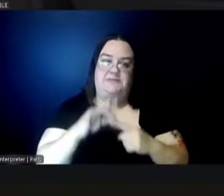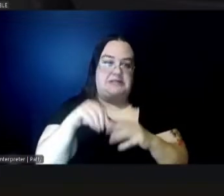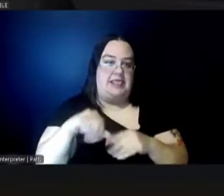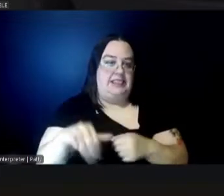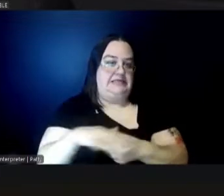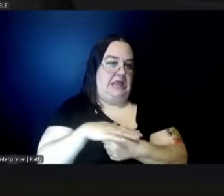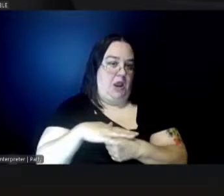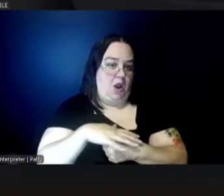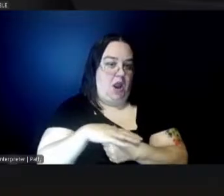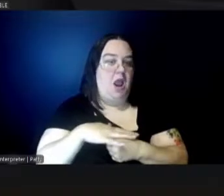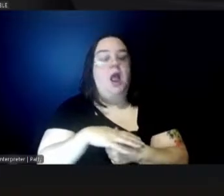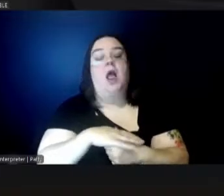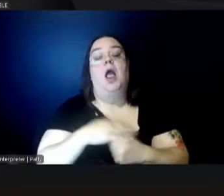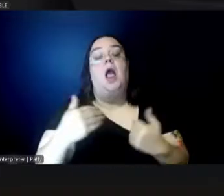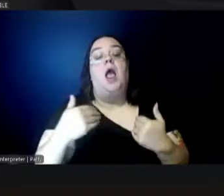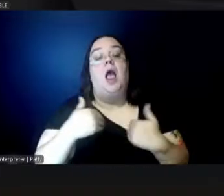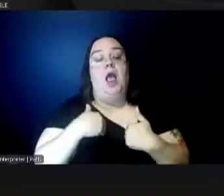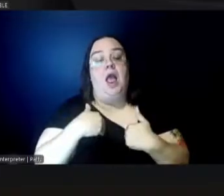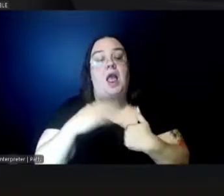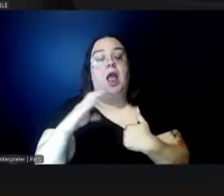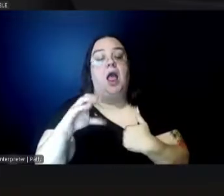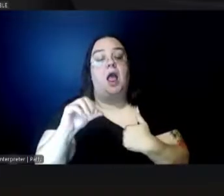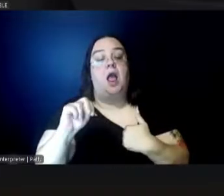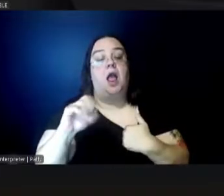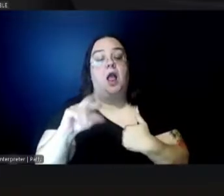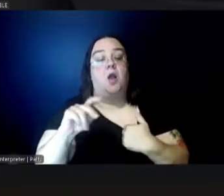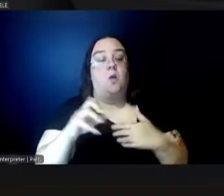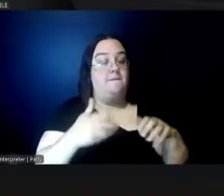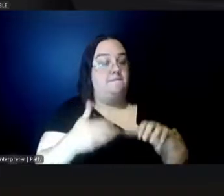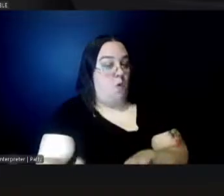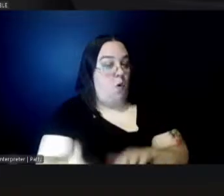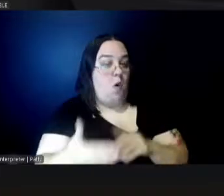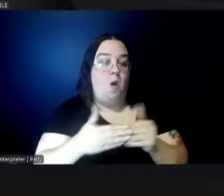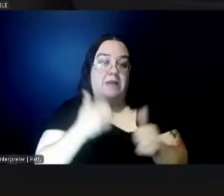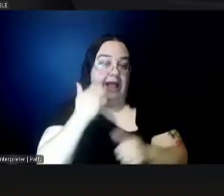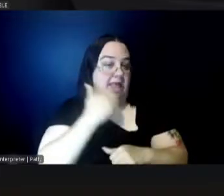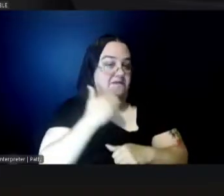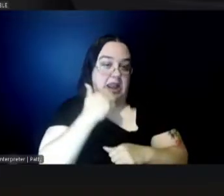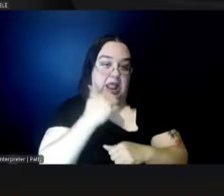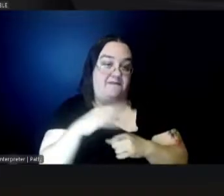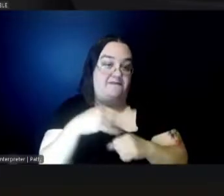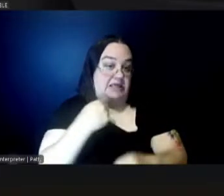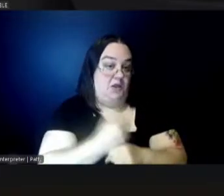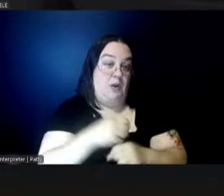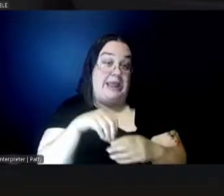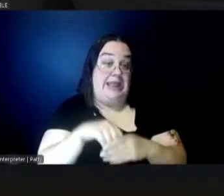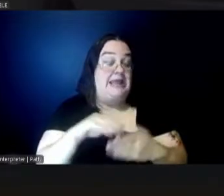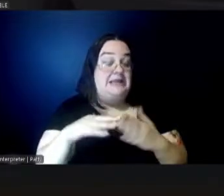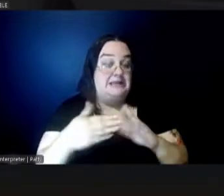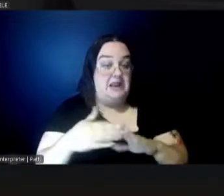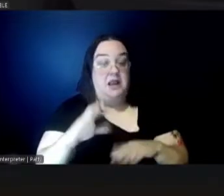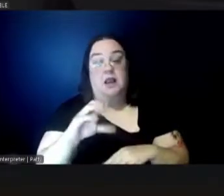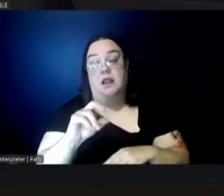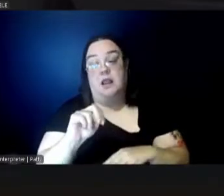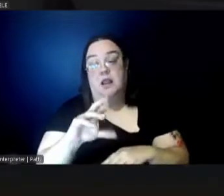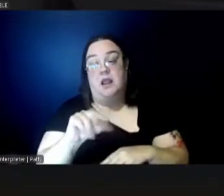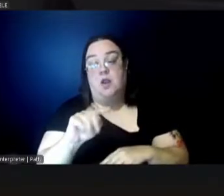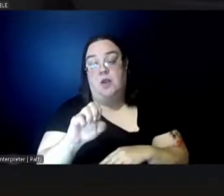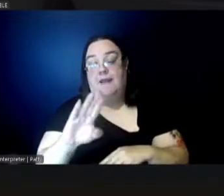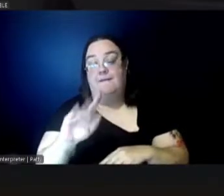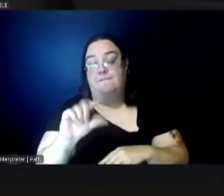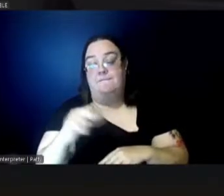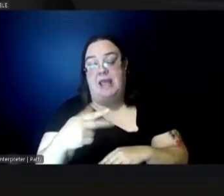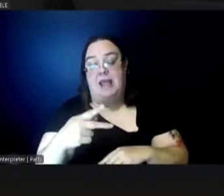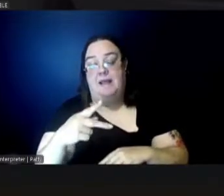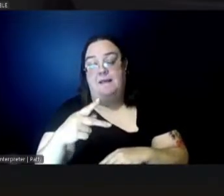There are concrete pours almost every day of the year in town. The concrete batch plants have methods for